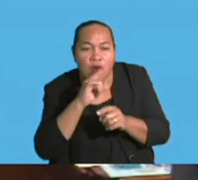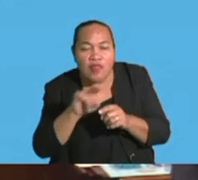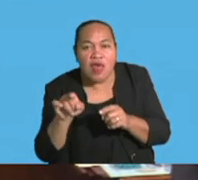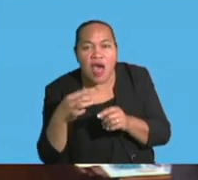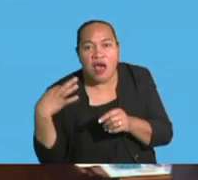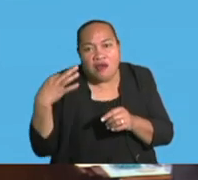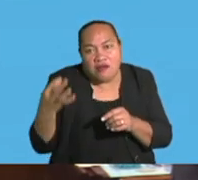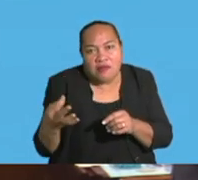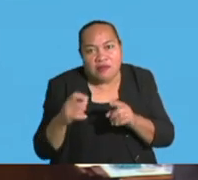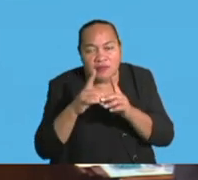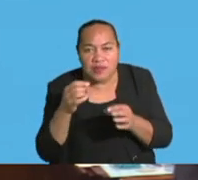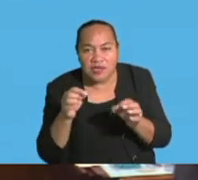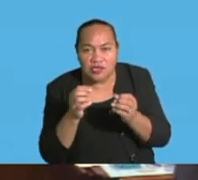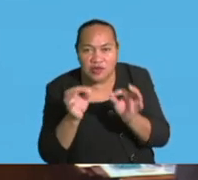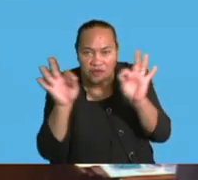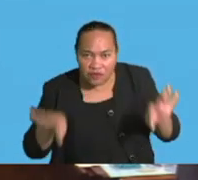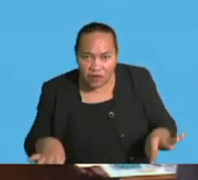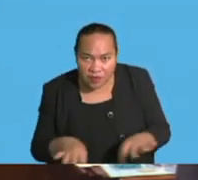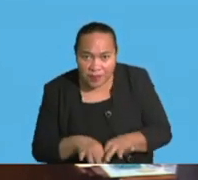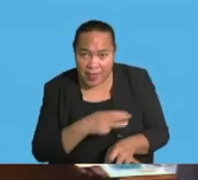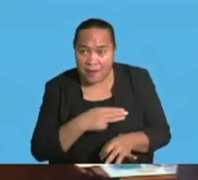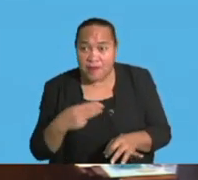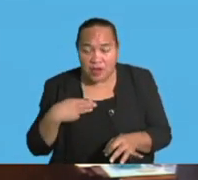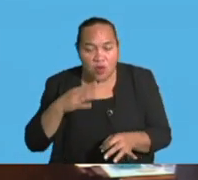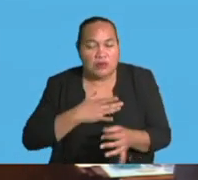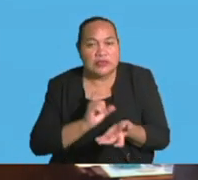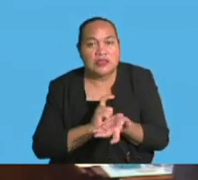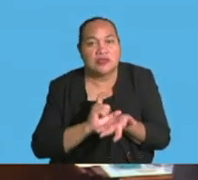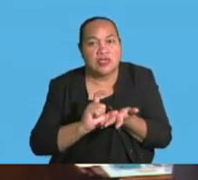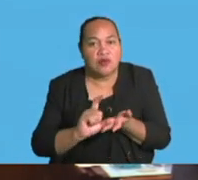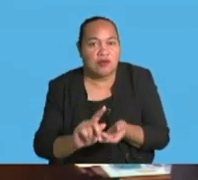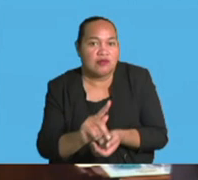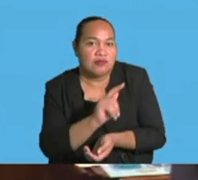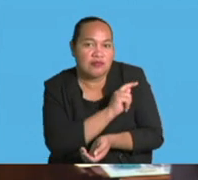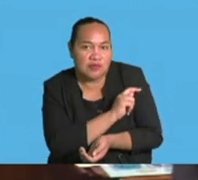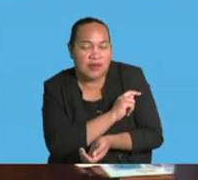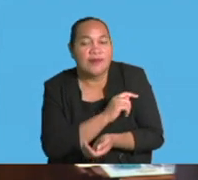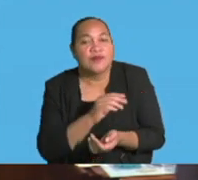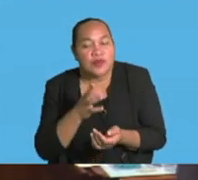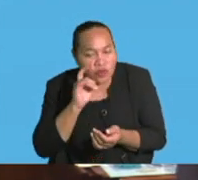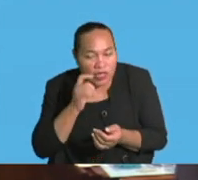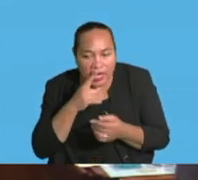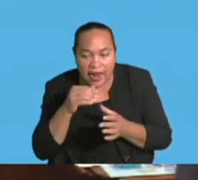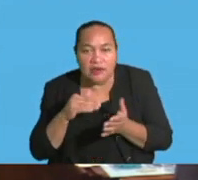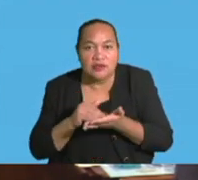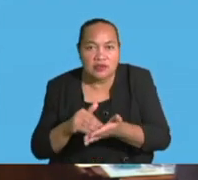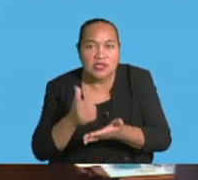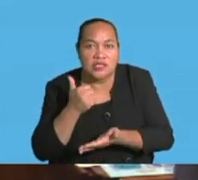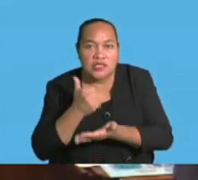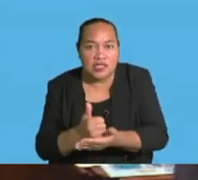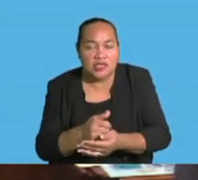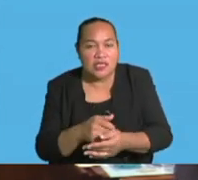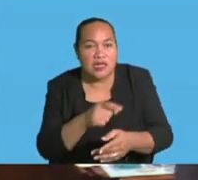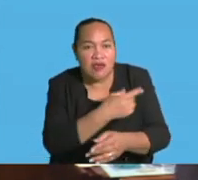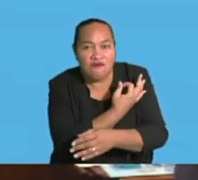applications. The Ministry's responsiveness and transparency are among the key platforms for assisting the forestry sector in order